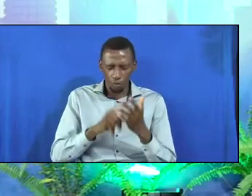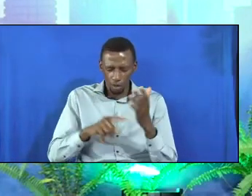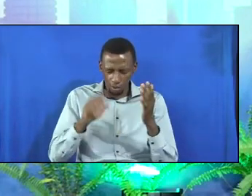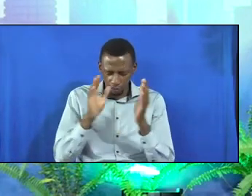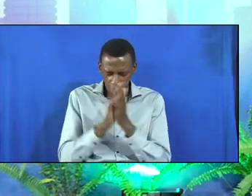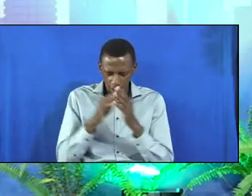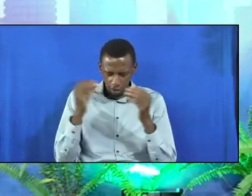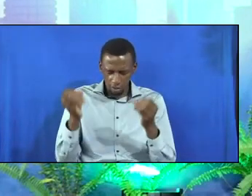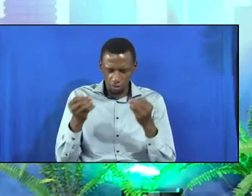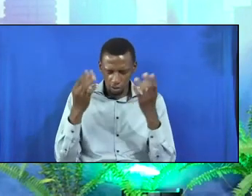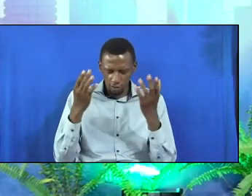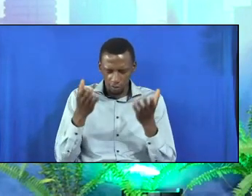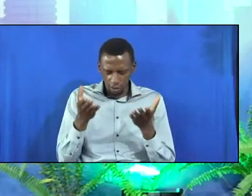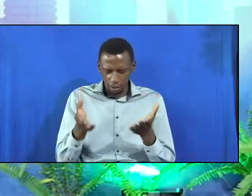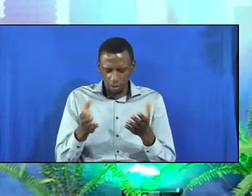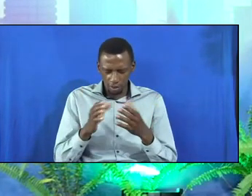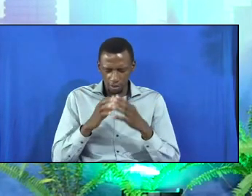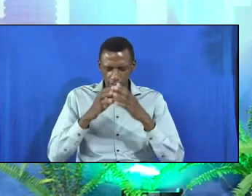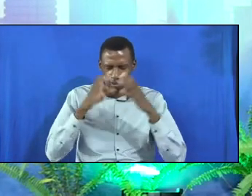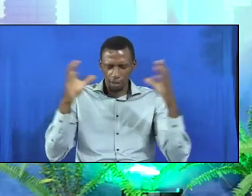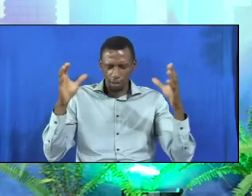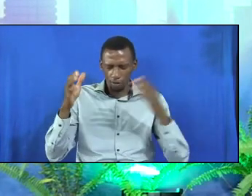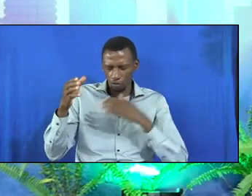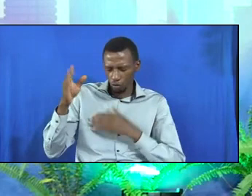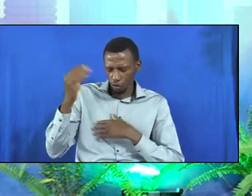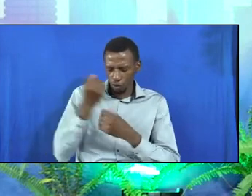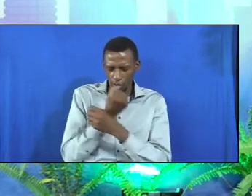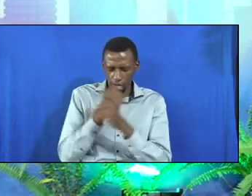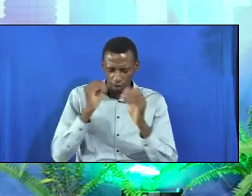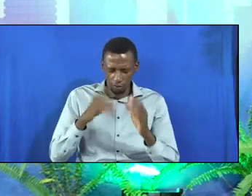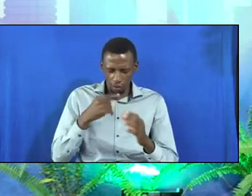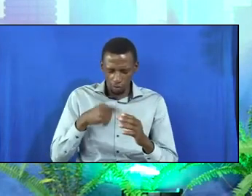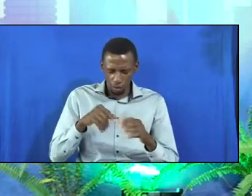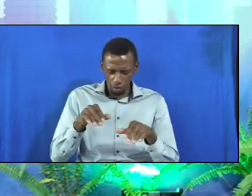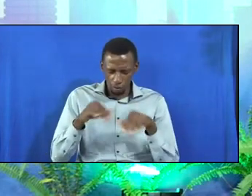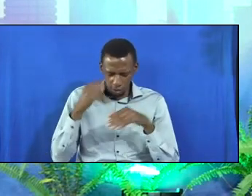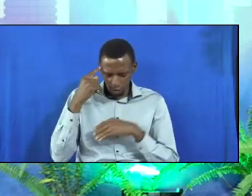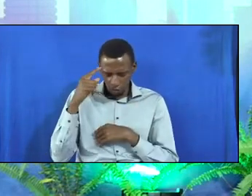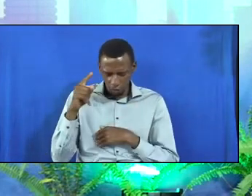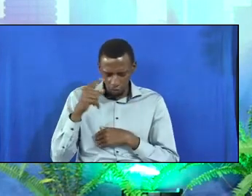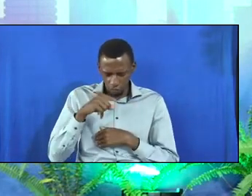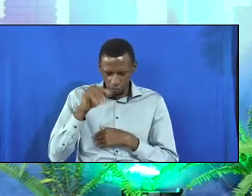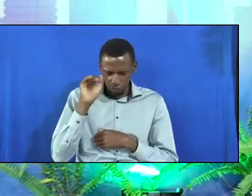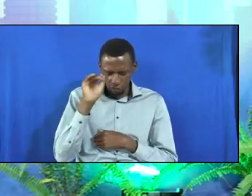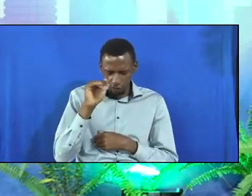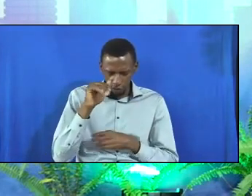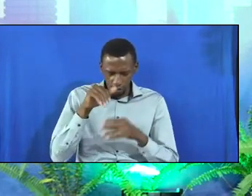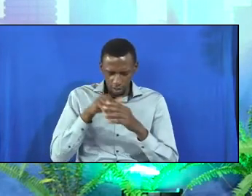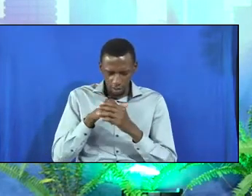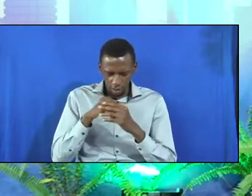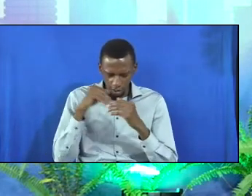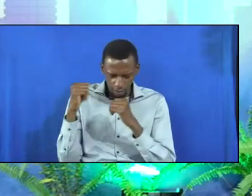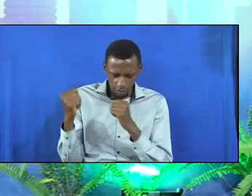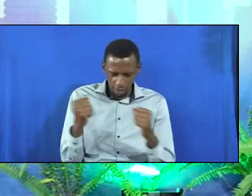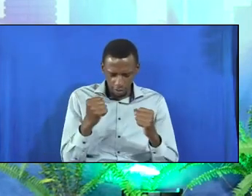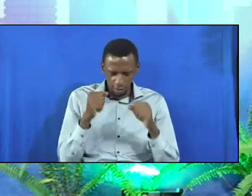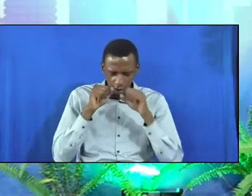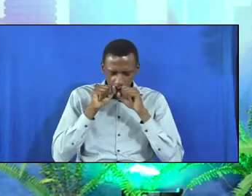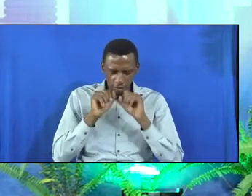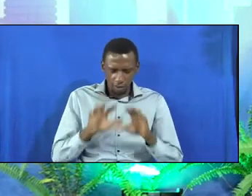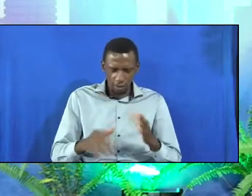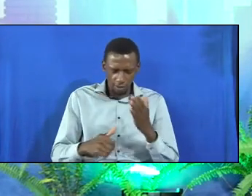God and Savior we have been waiting for. For we ask that in the mighty and blessed name of